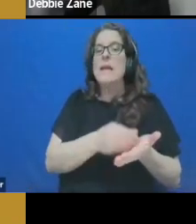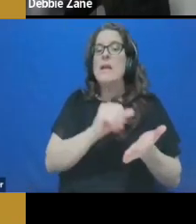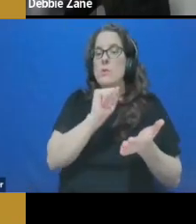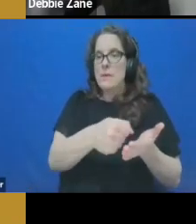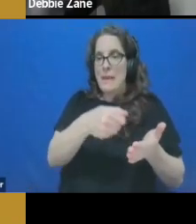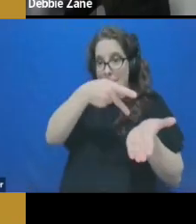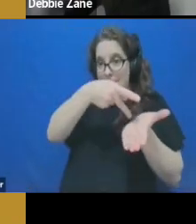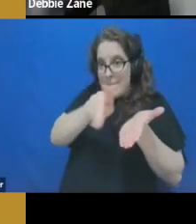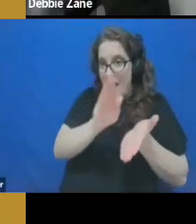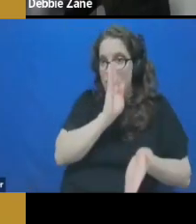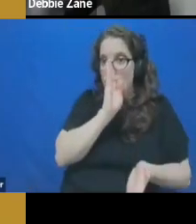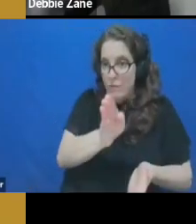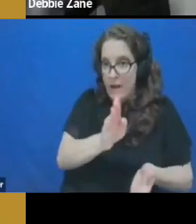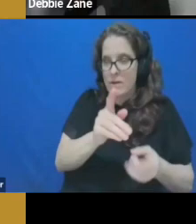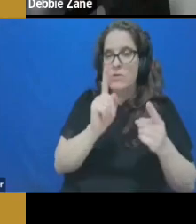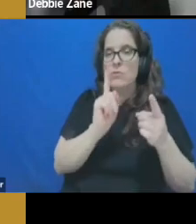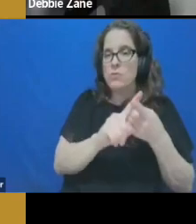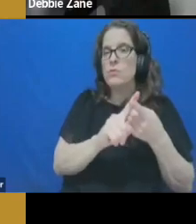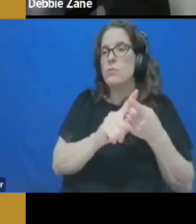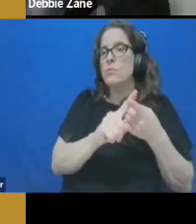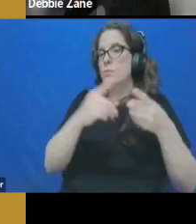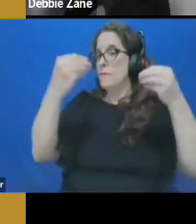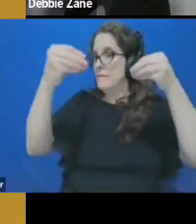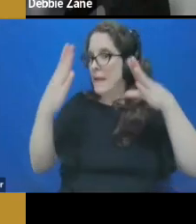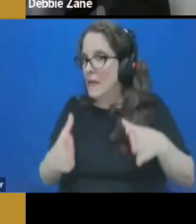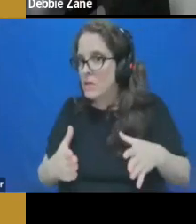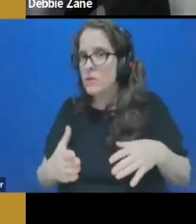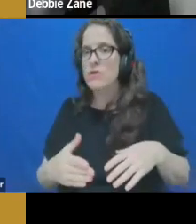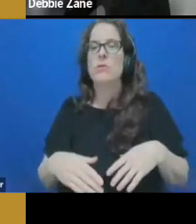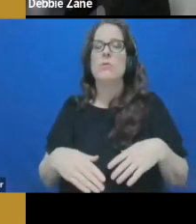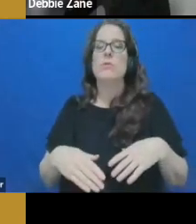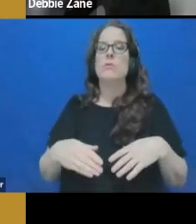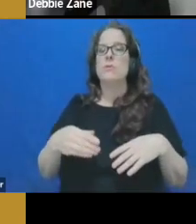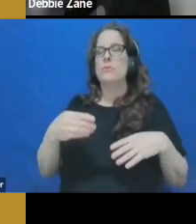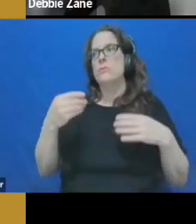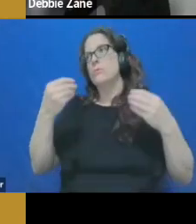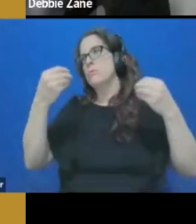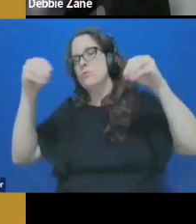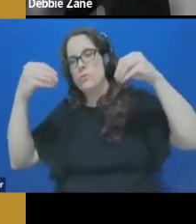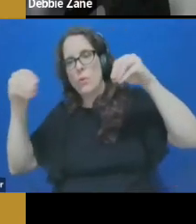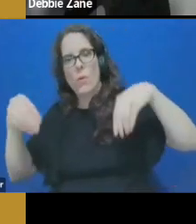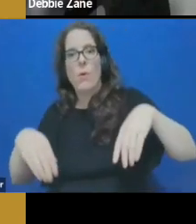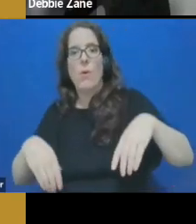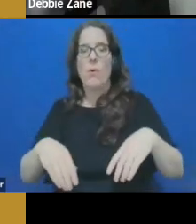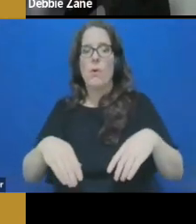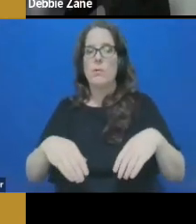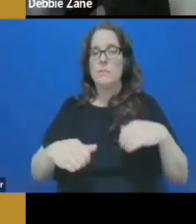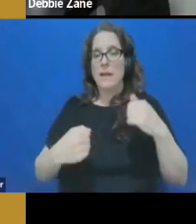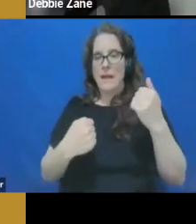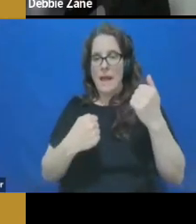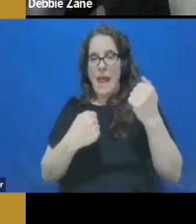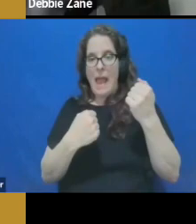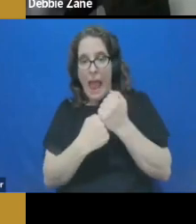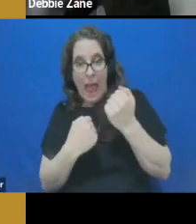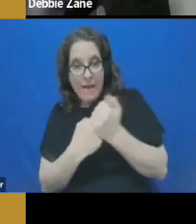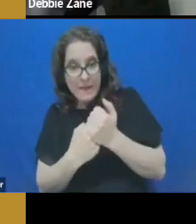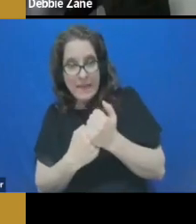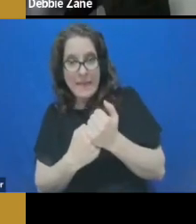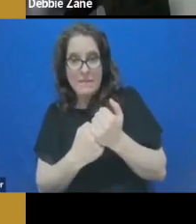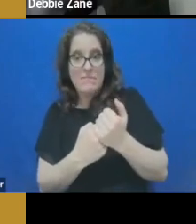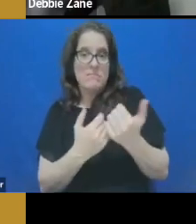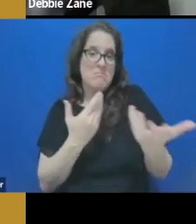a vendor or service provider, a retail merchant, an advocate who has purchased goods or services on behalf